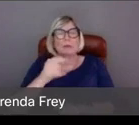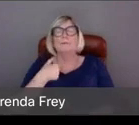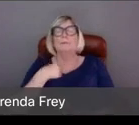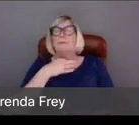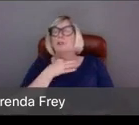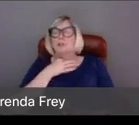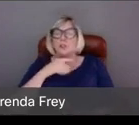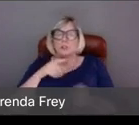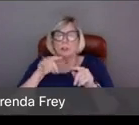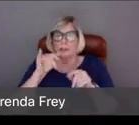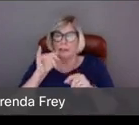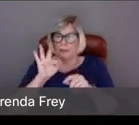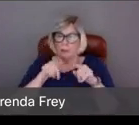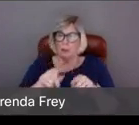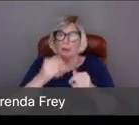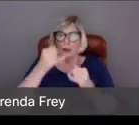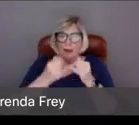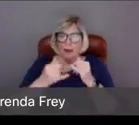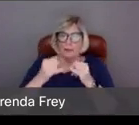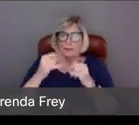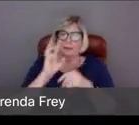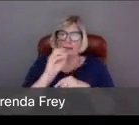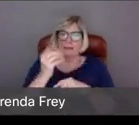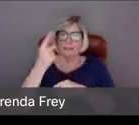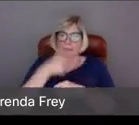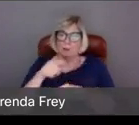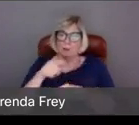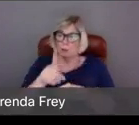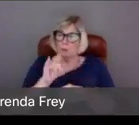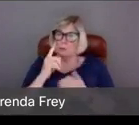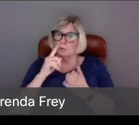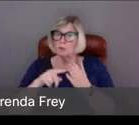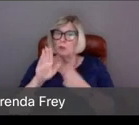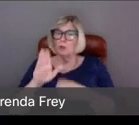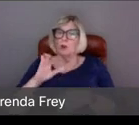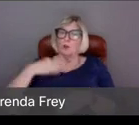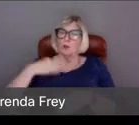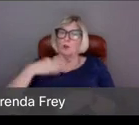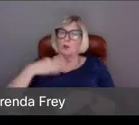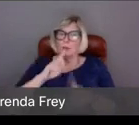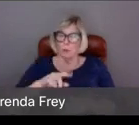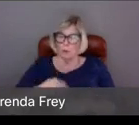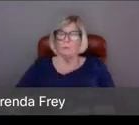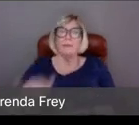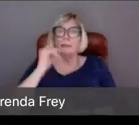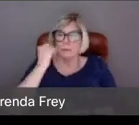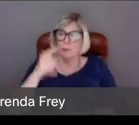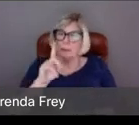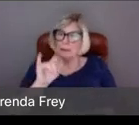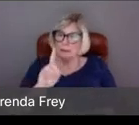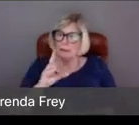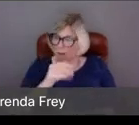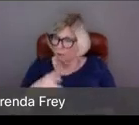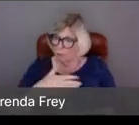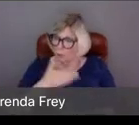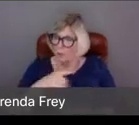the last 60 days you have checked your credit report. And if you have and you're willing to